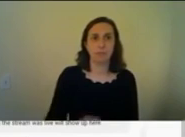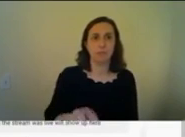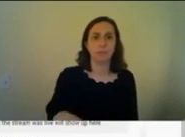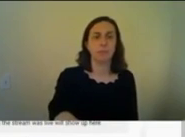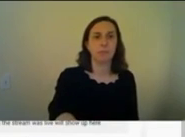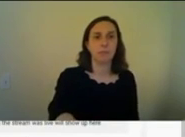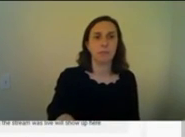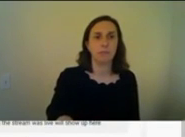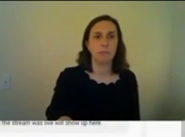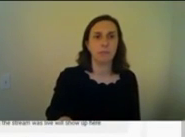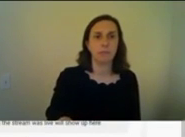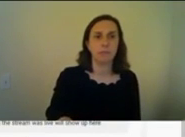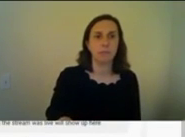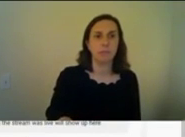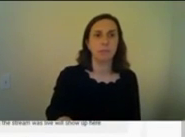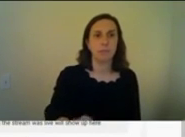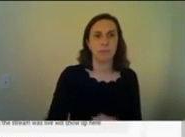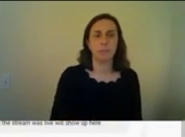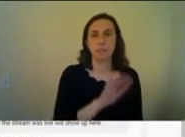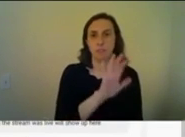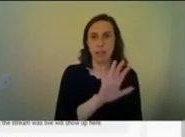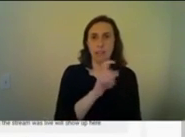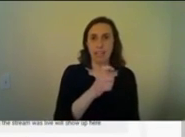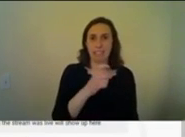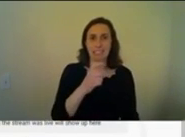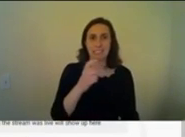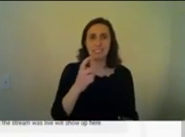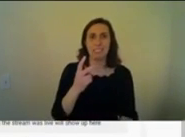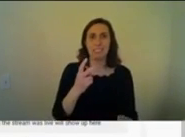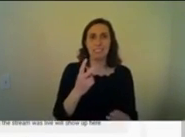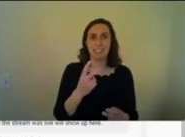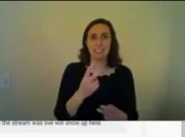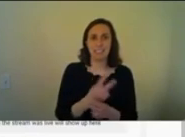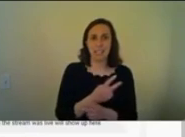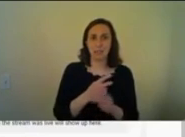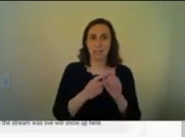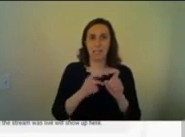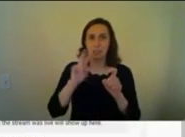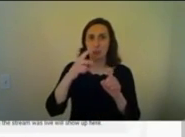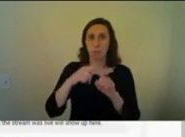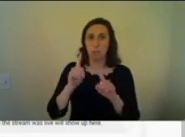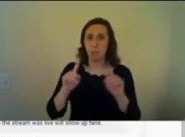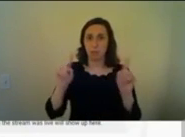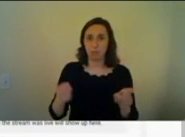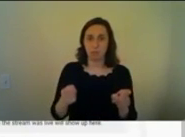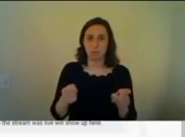I get 5x times x squared plus 1. This whole thing is coming over next